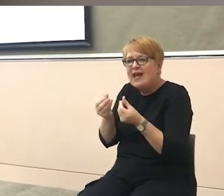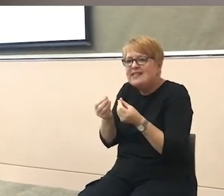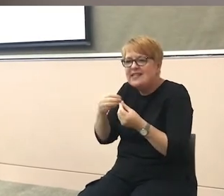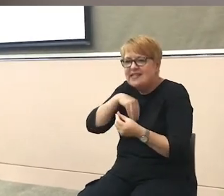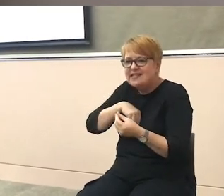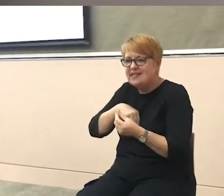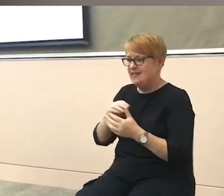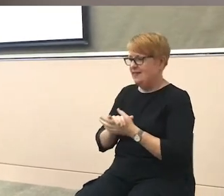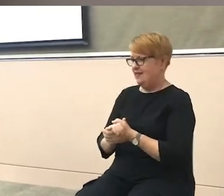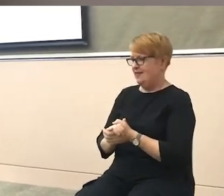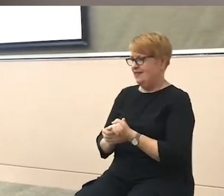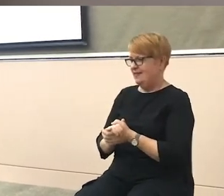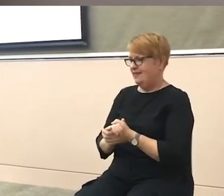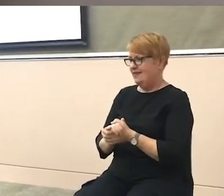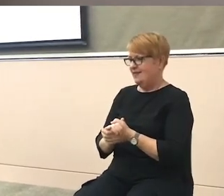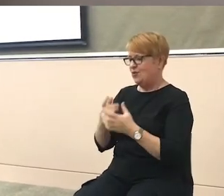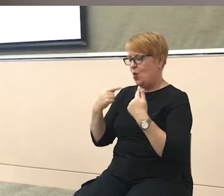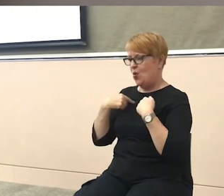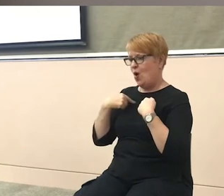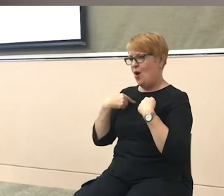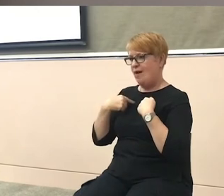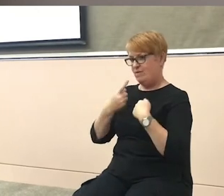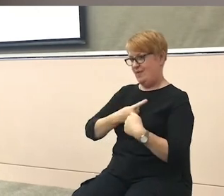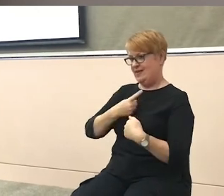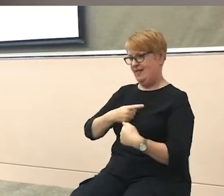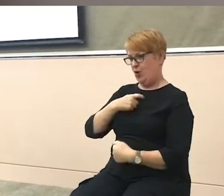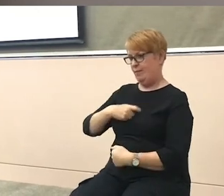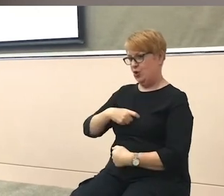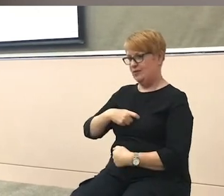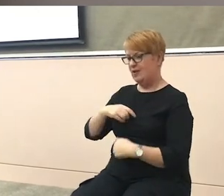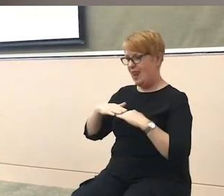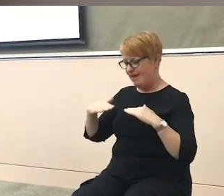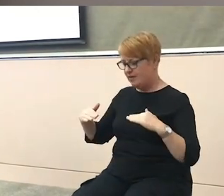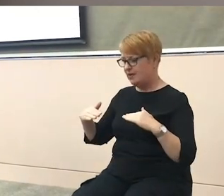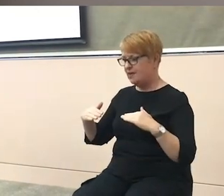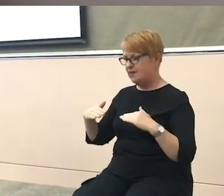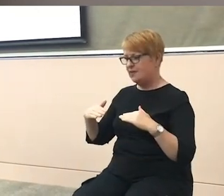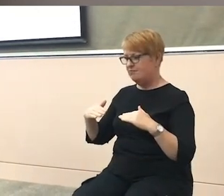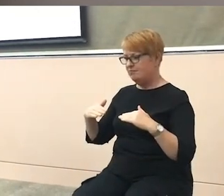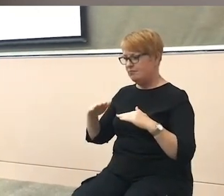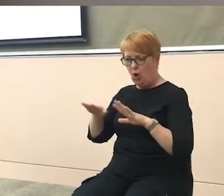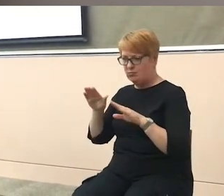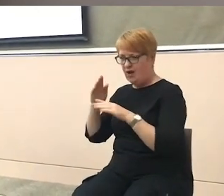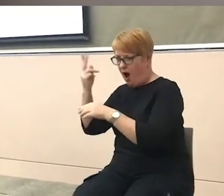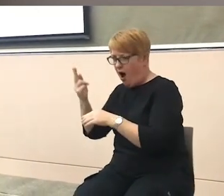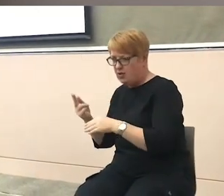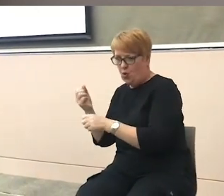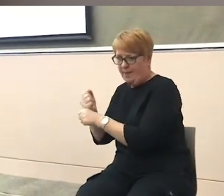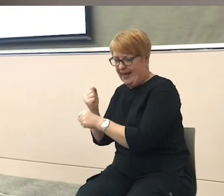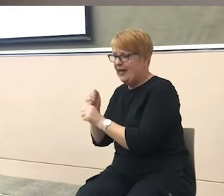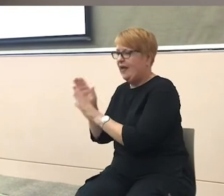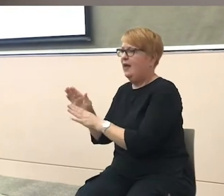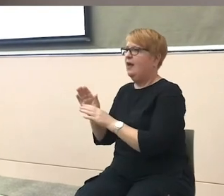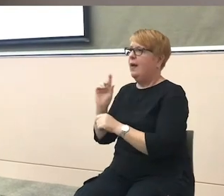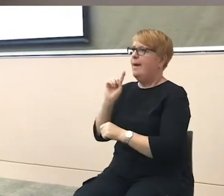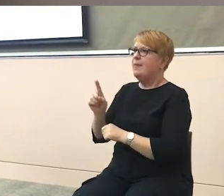I'm on a personal level, like outside of art and making and whatever that is, I'm really trying to like think more